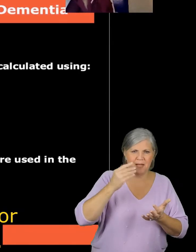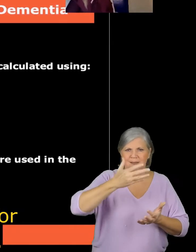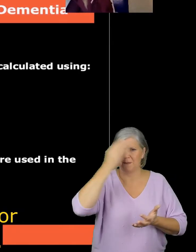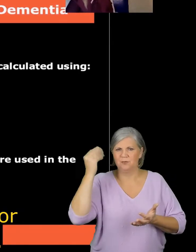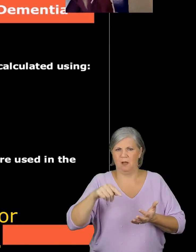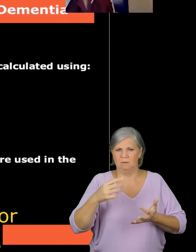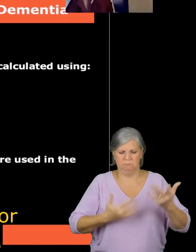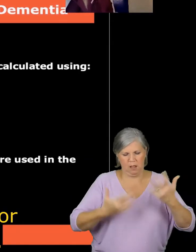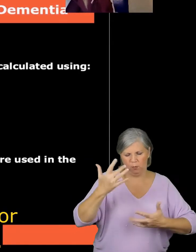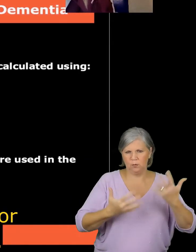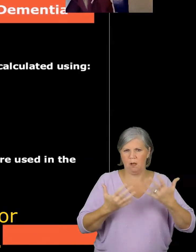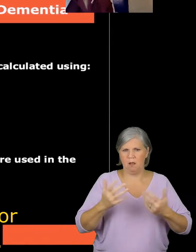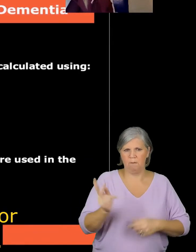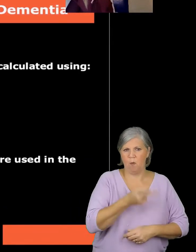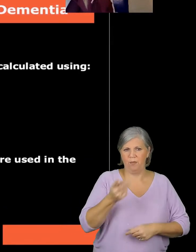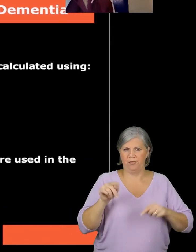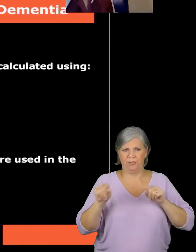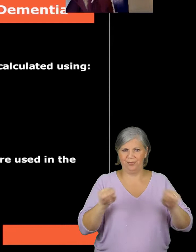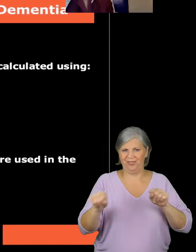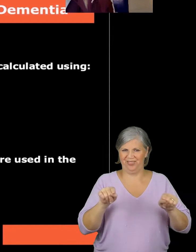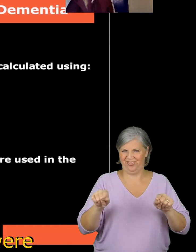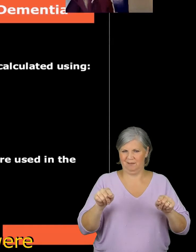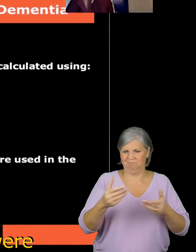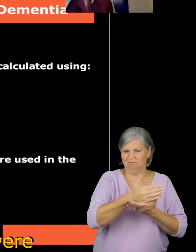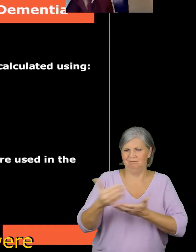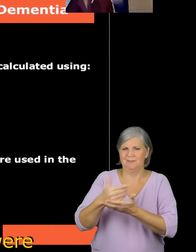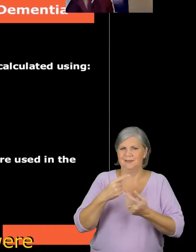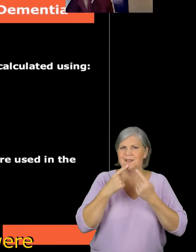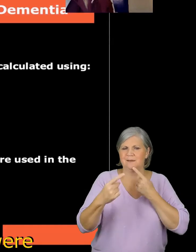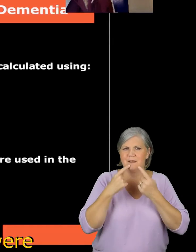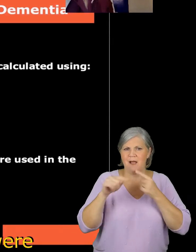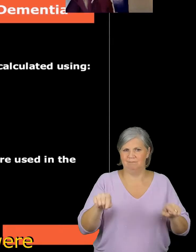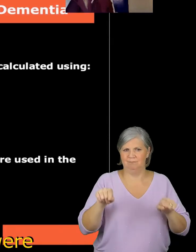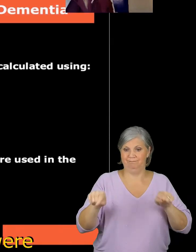Estimating prevalence for deafness and dementia. The prevalence